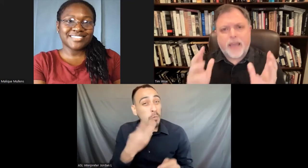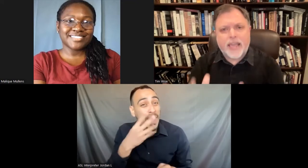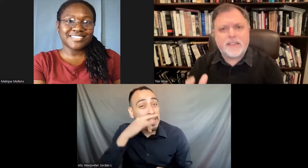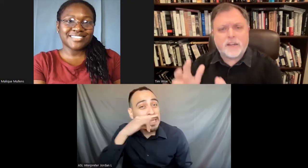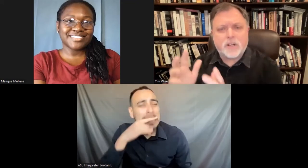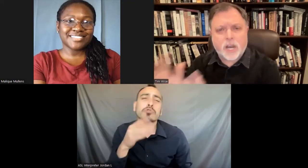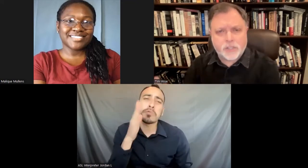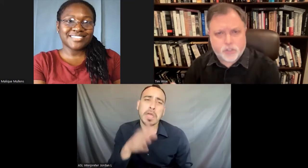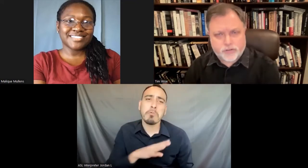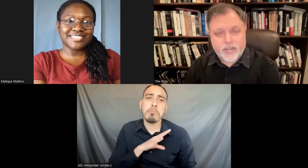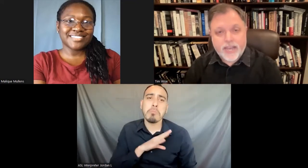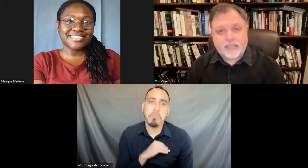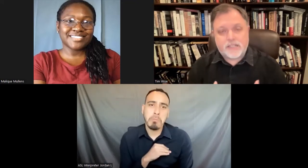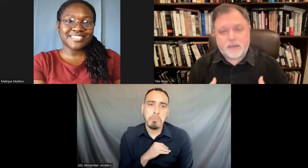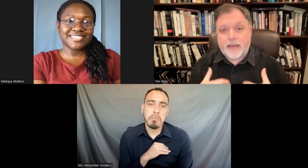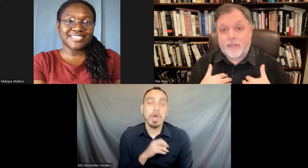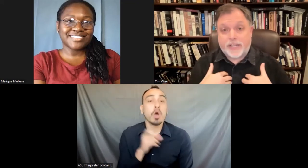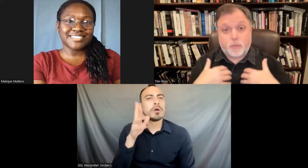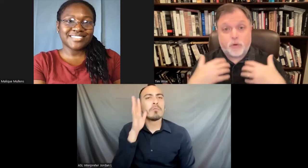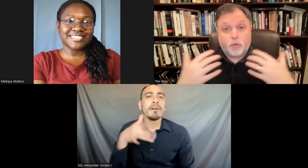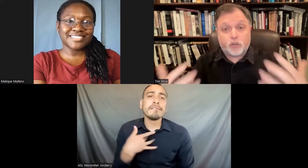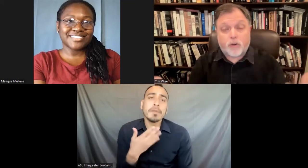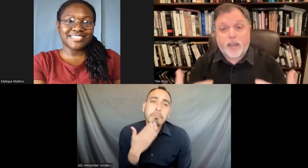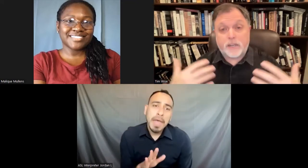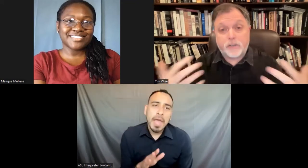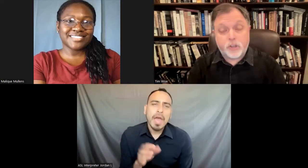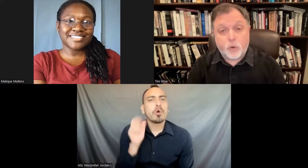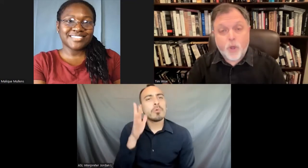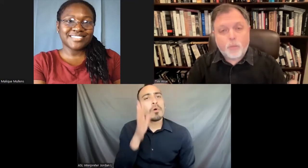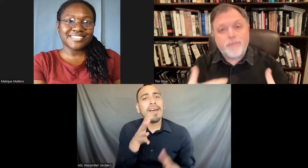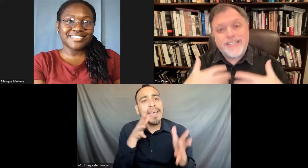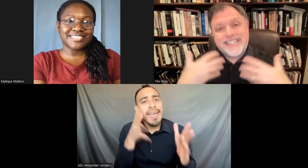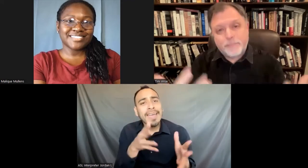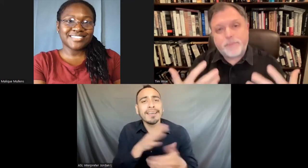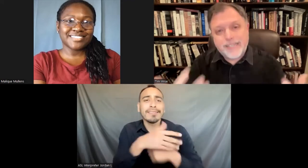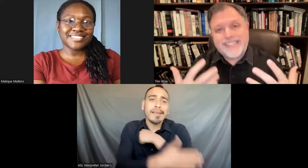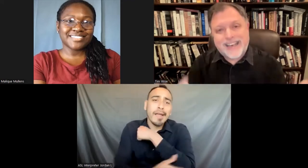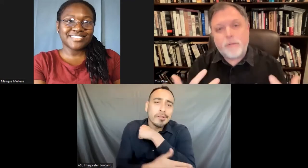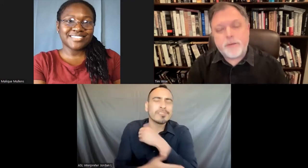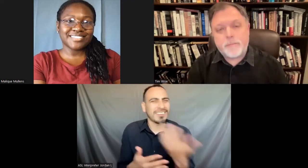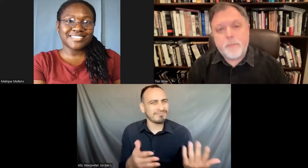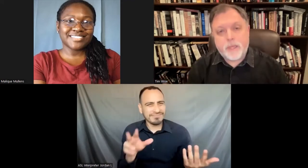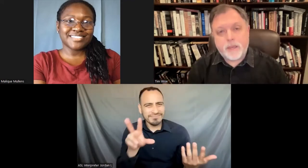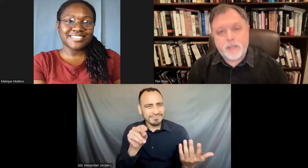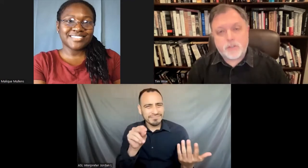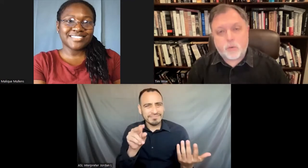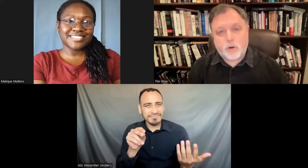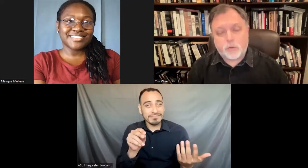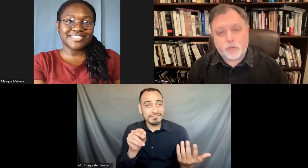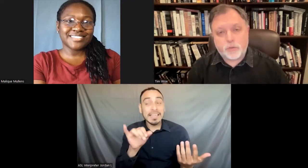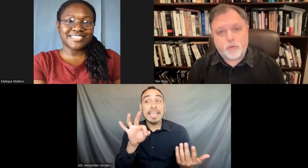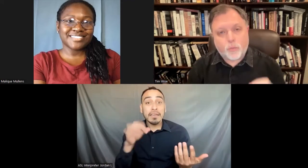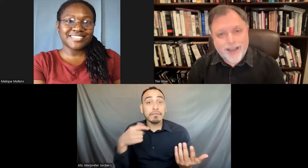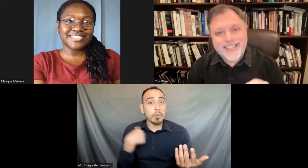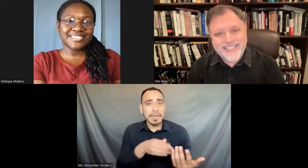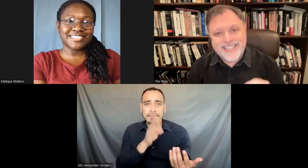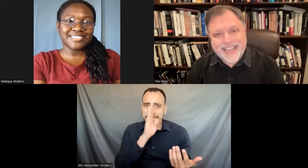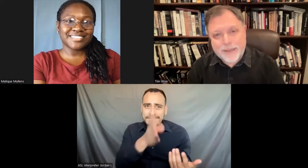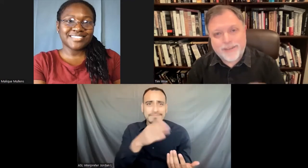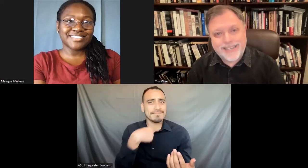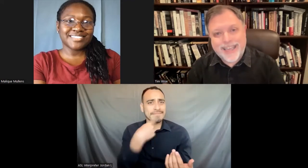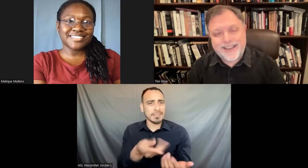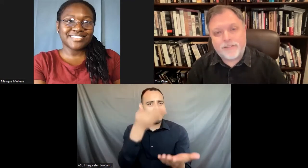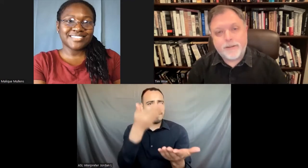make them hate their country, and that somehow that's what we're trying to do when we simply tell them historical truth. Why is